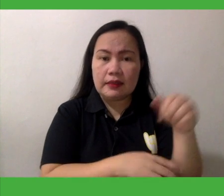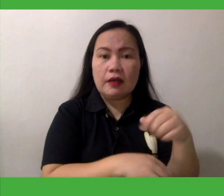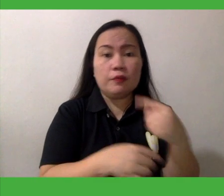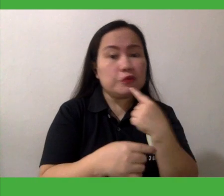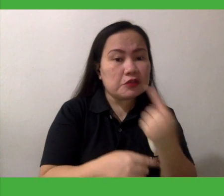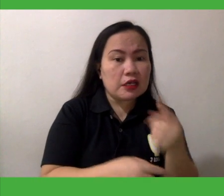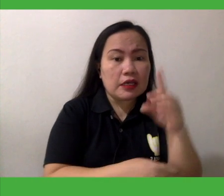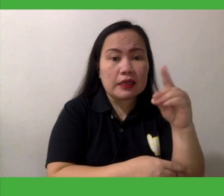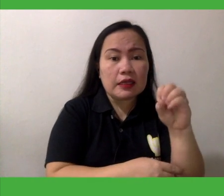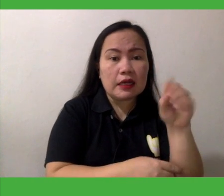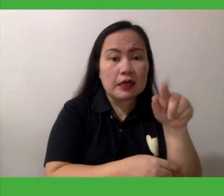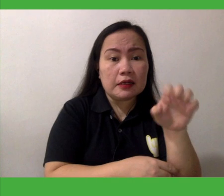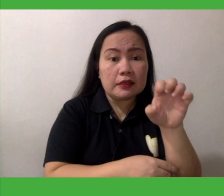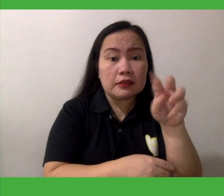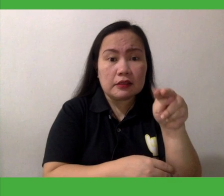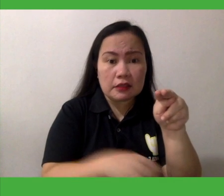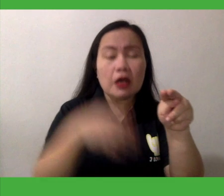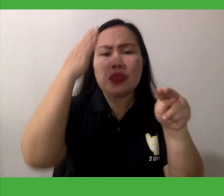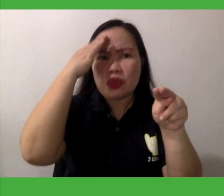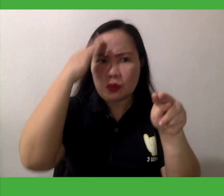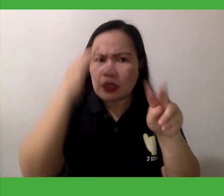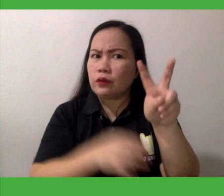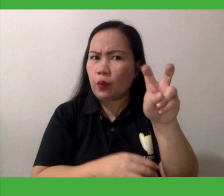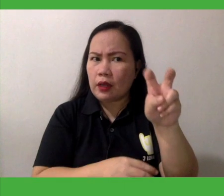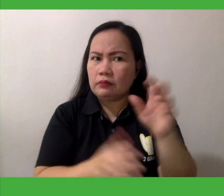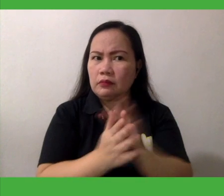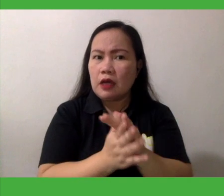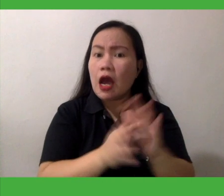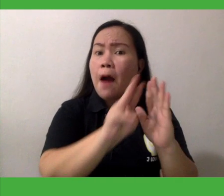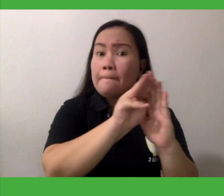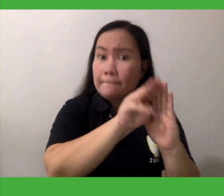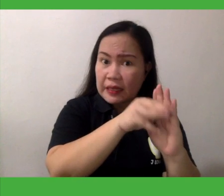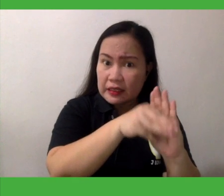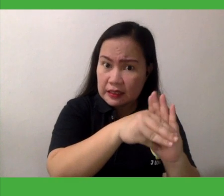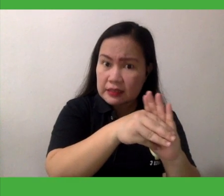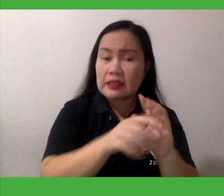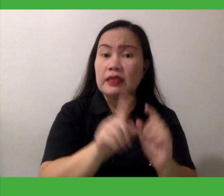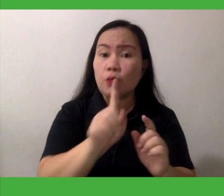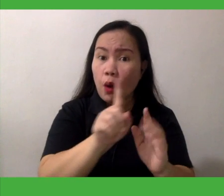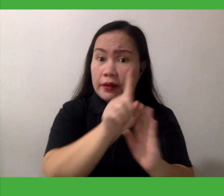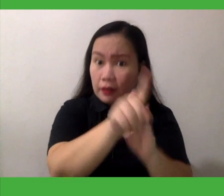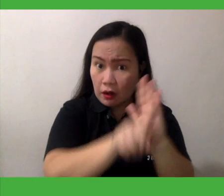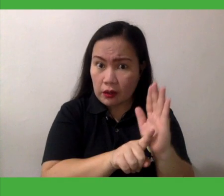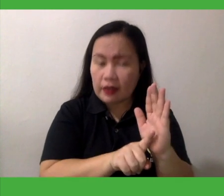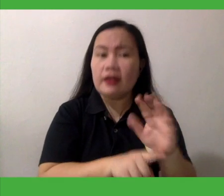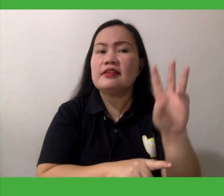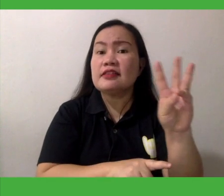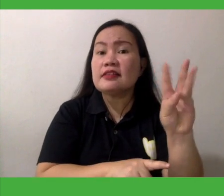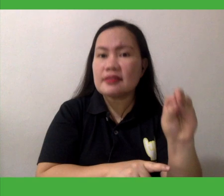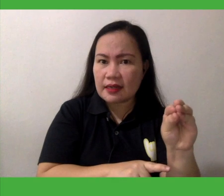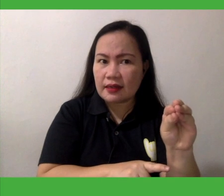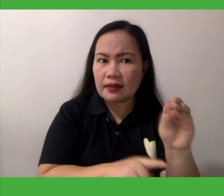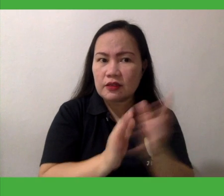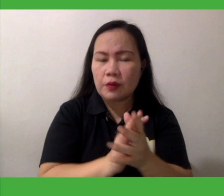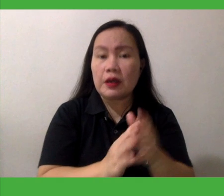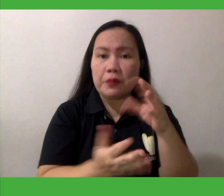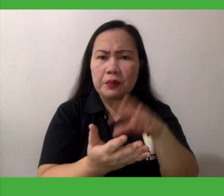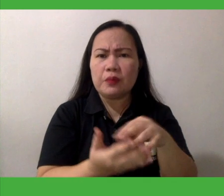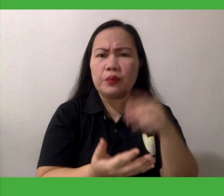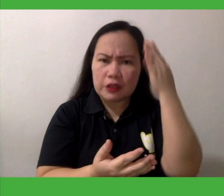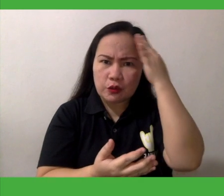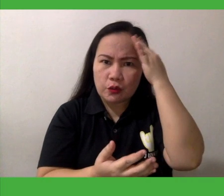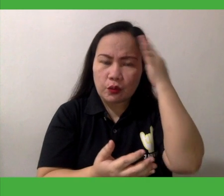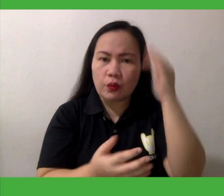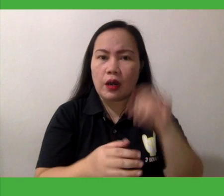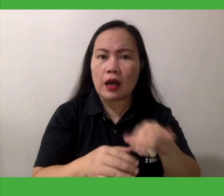when we say dozen, minutes in an hour, length of a meter, there is an exact value for this. Okay? So,